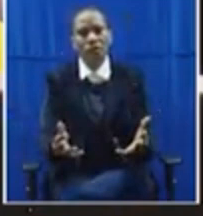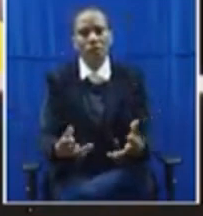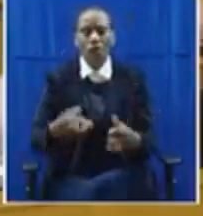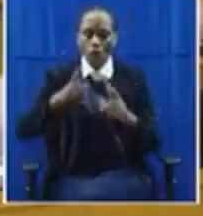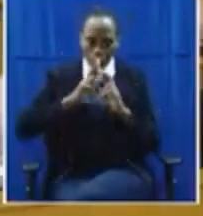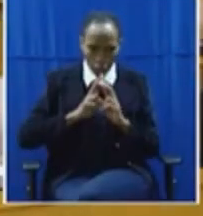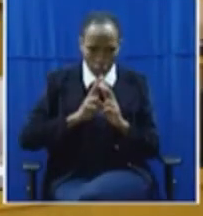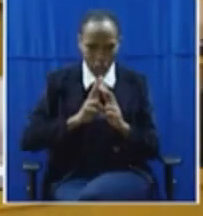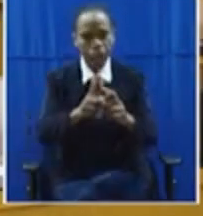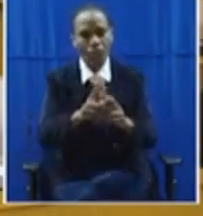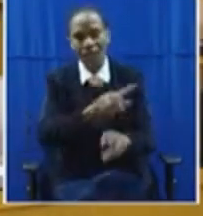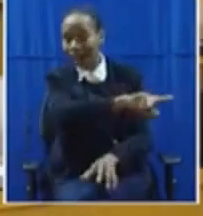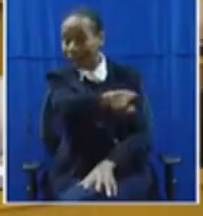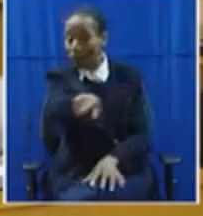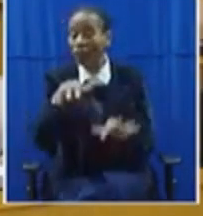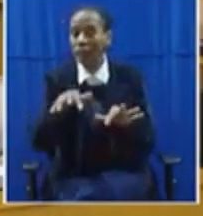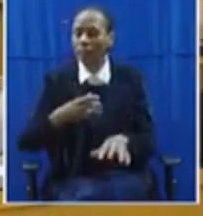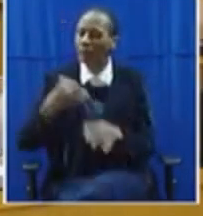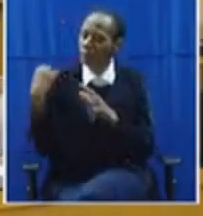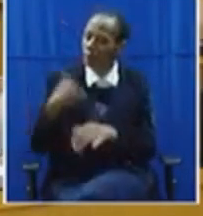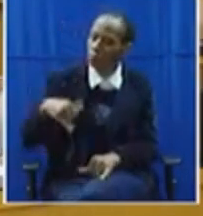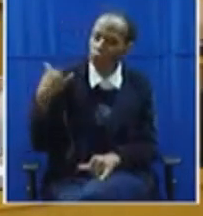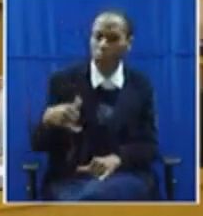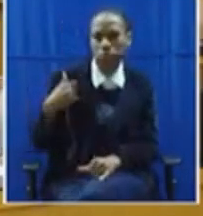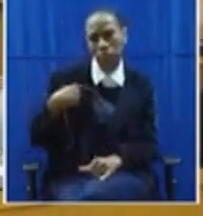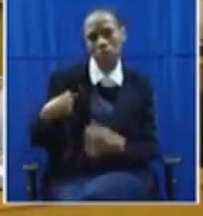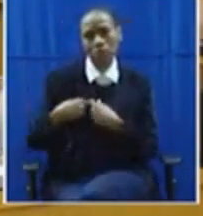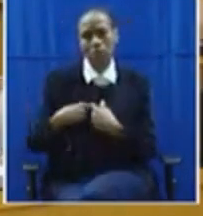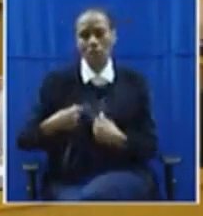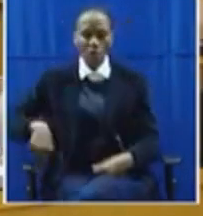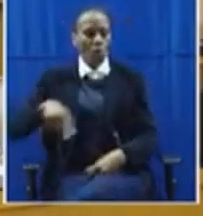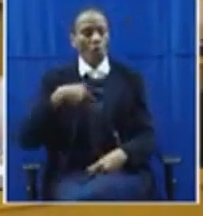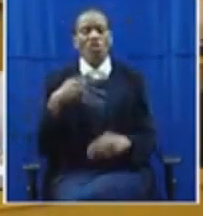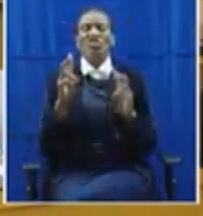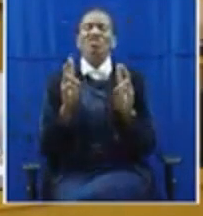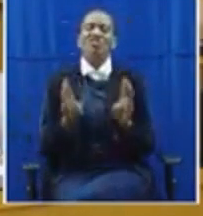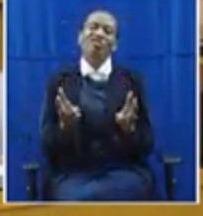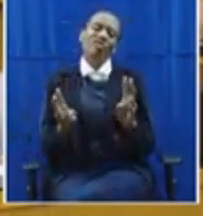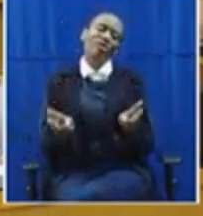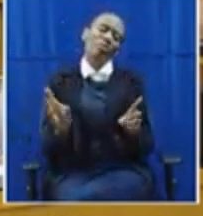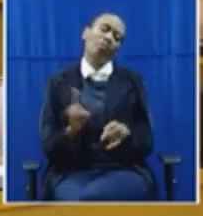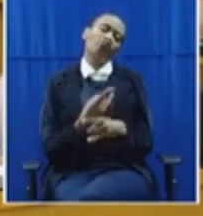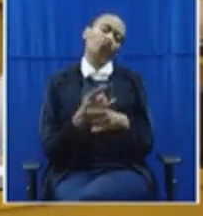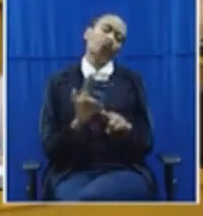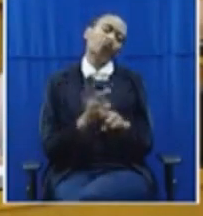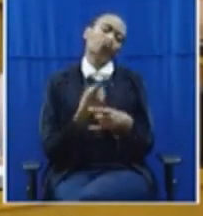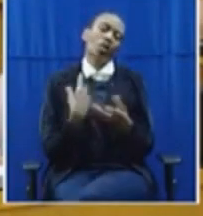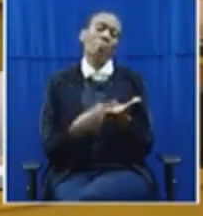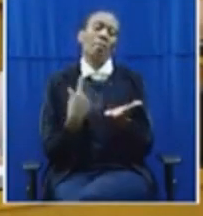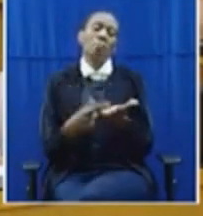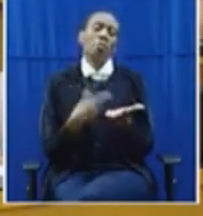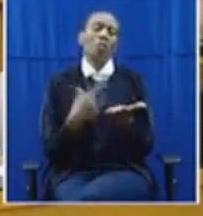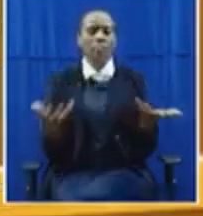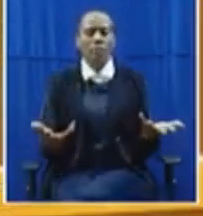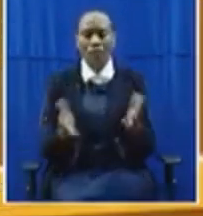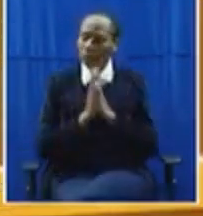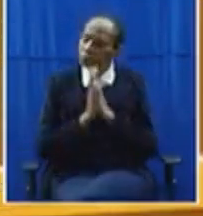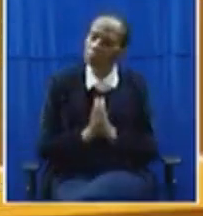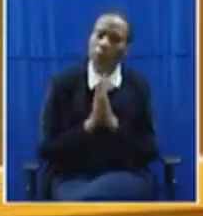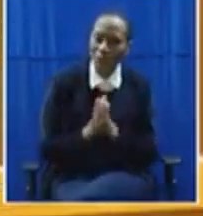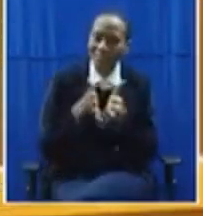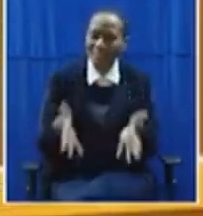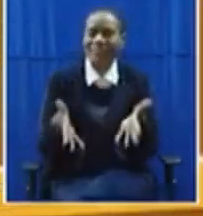to respond to their pain, that we can have a normal debate or heckling in this house. Thank you, ma'am. We are calling out